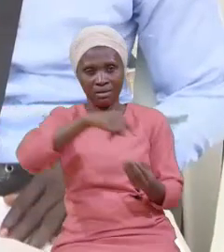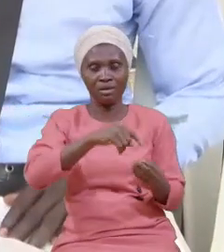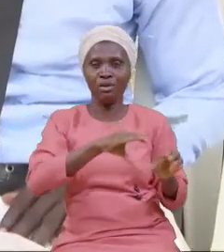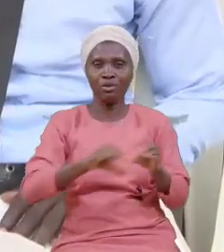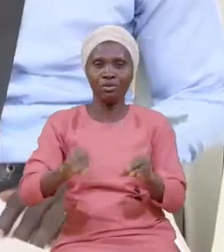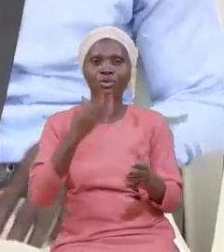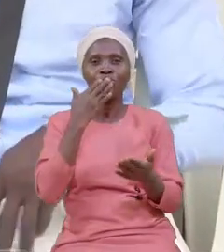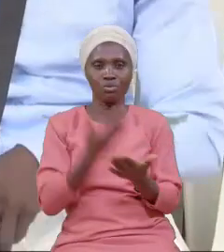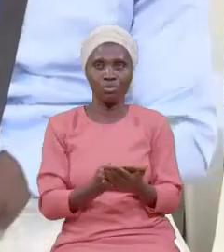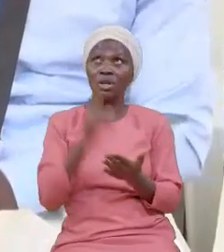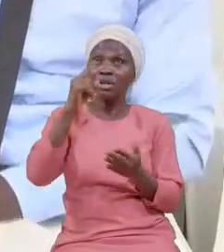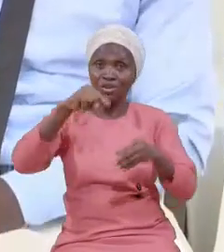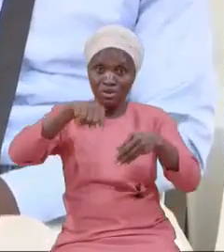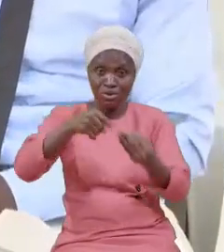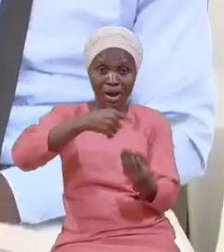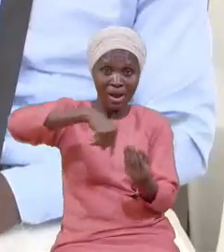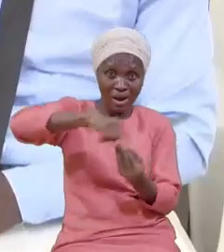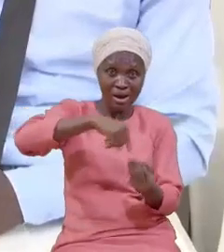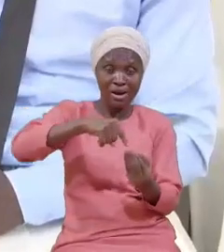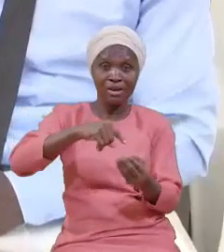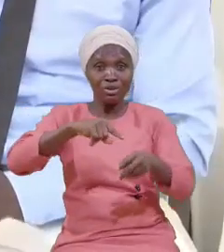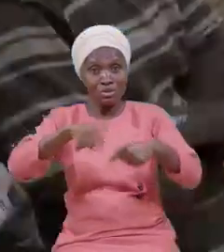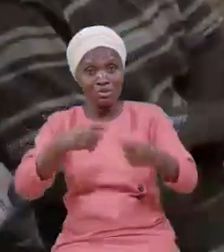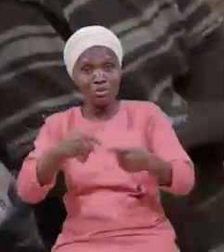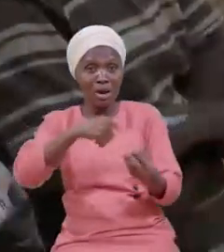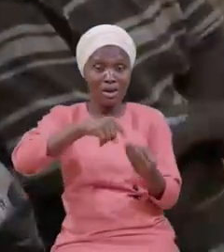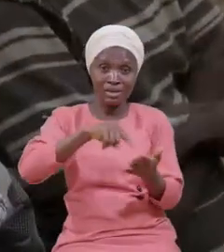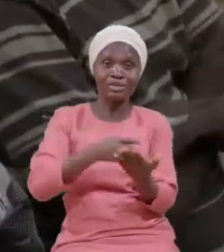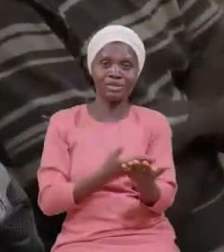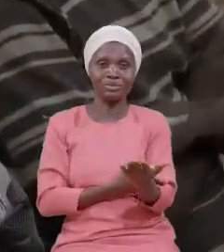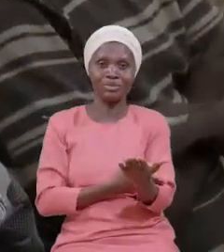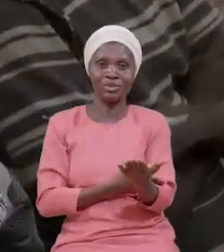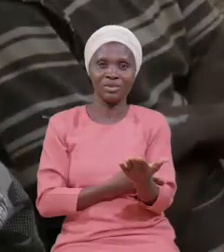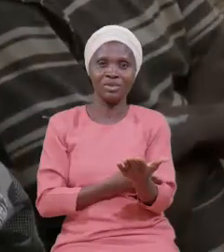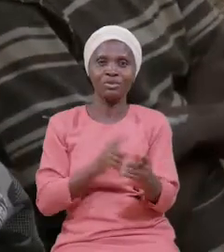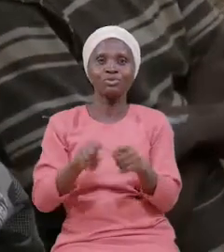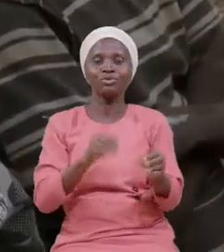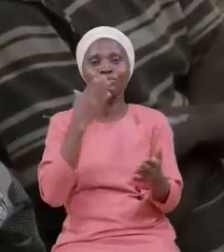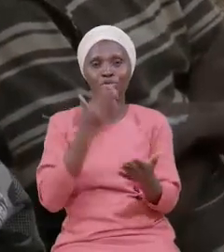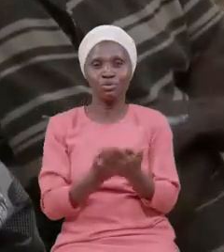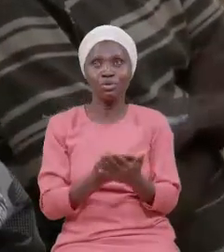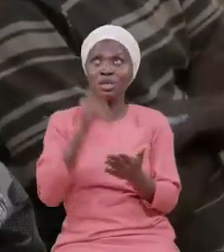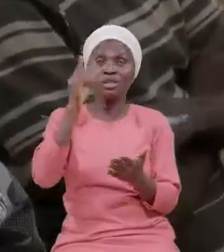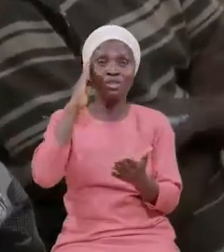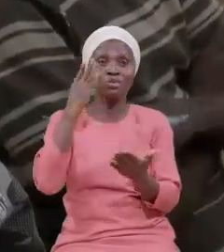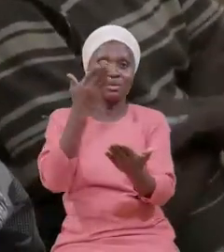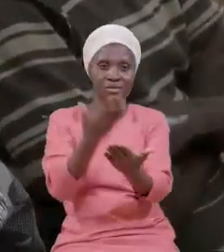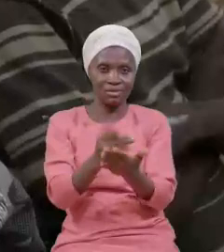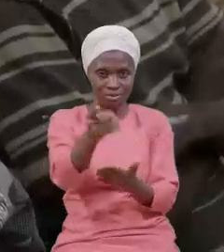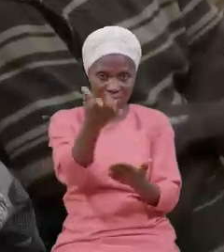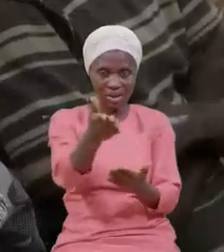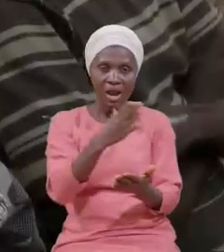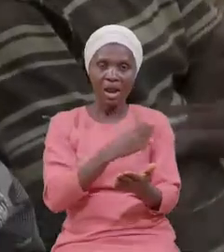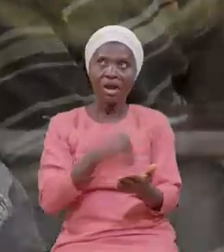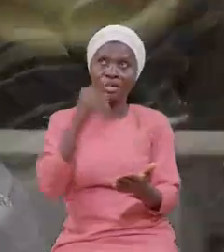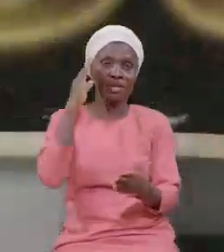Everywhere he's doing good. He'll get to you there. He will do good in your life. He went